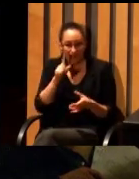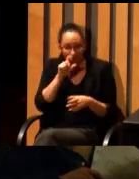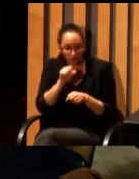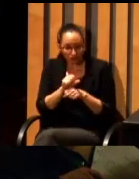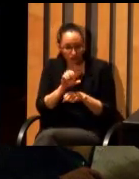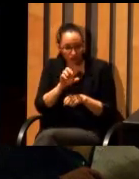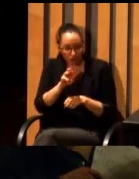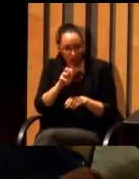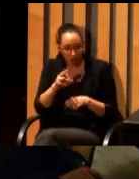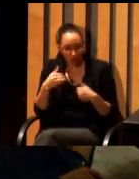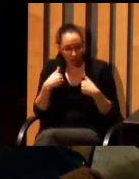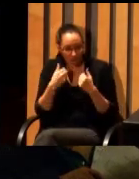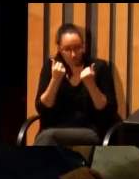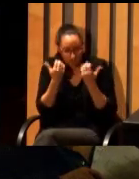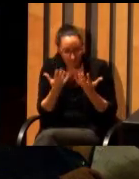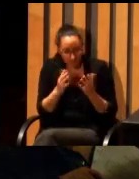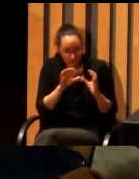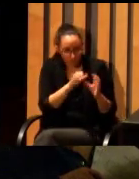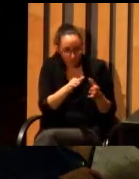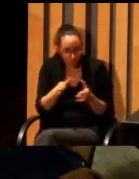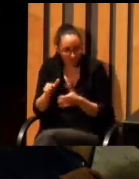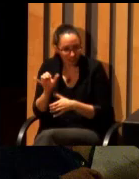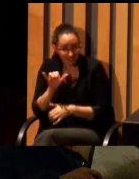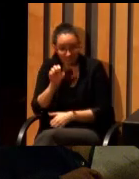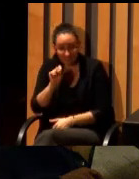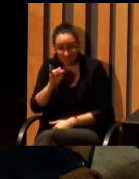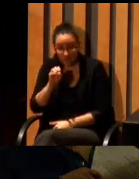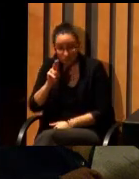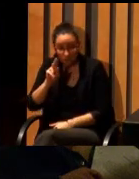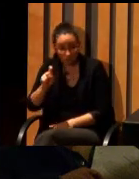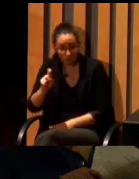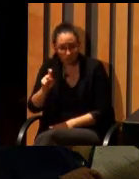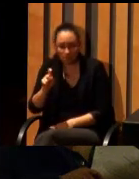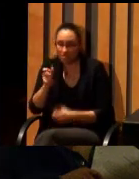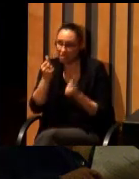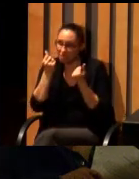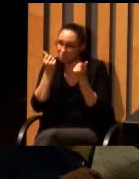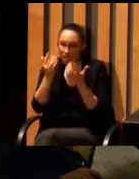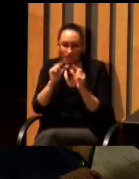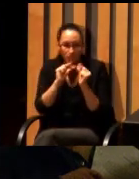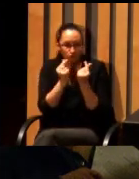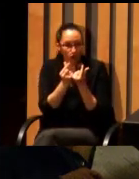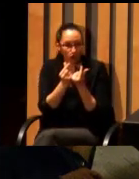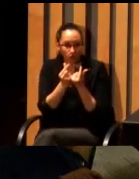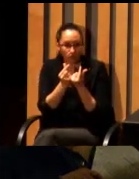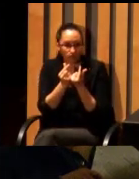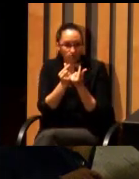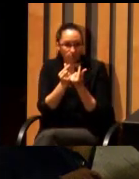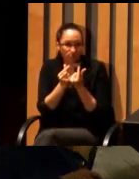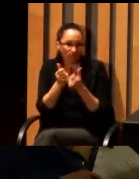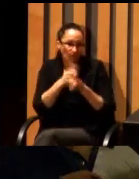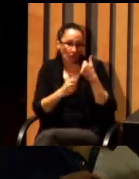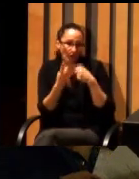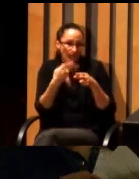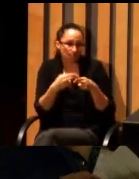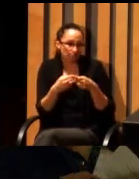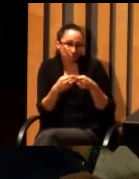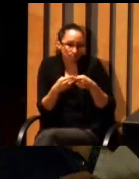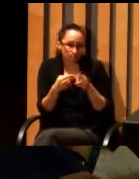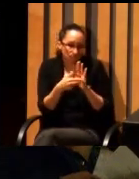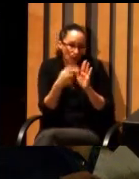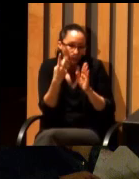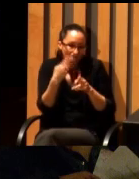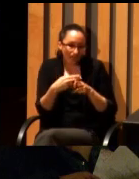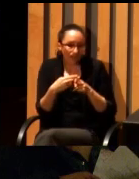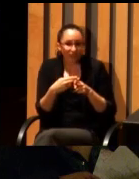so it's easy to call us, just like the Sioux. There's a lot of different bands of Sioux that were looped into one name that